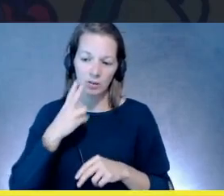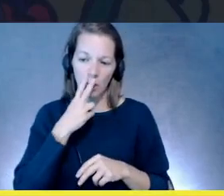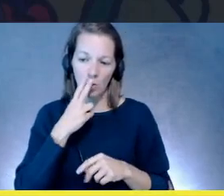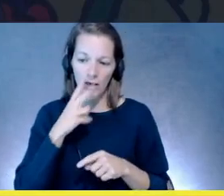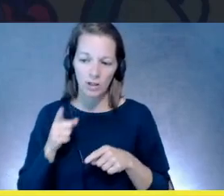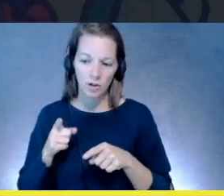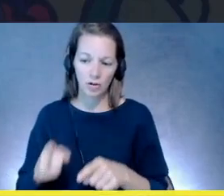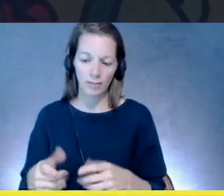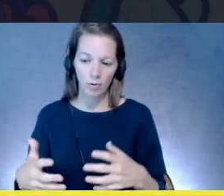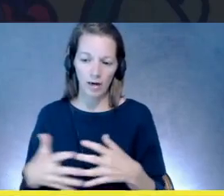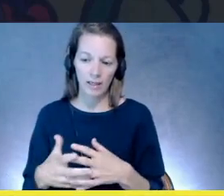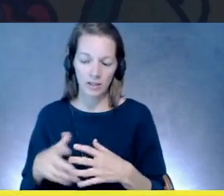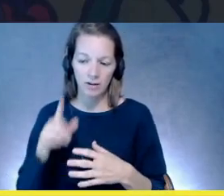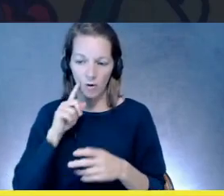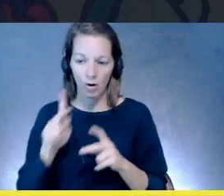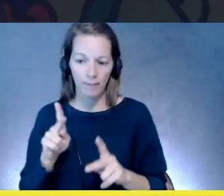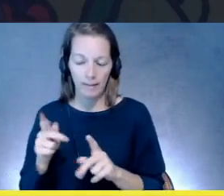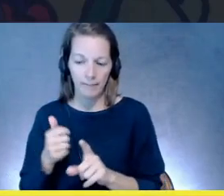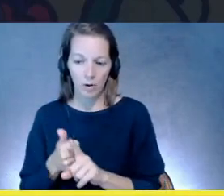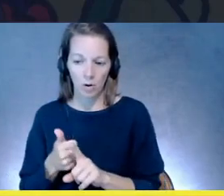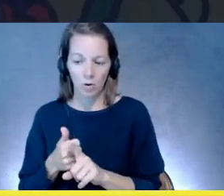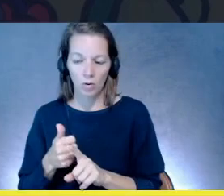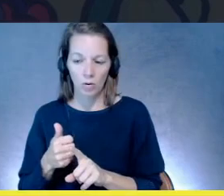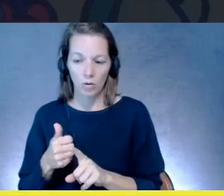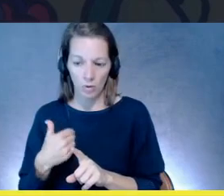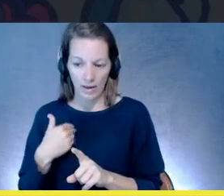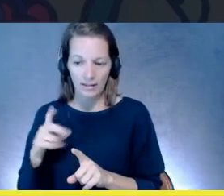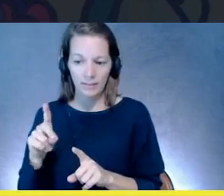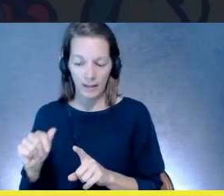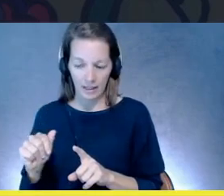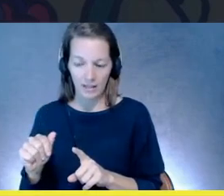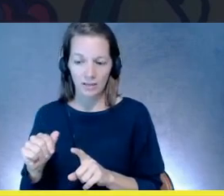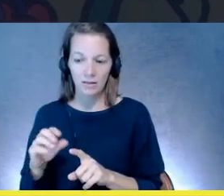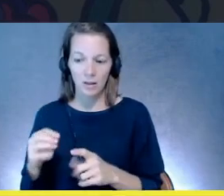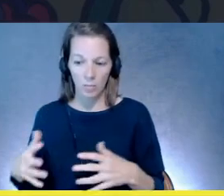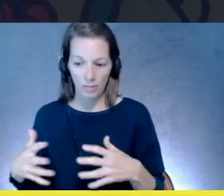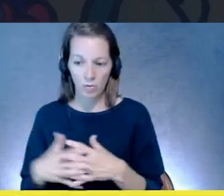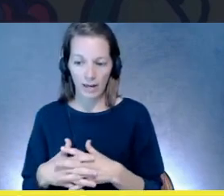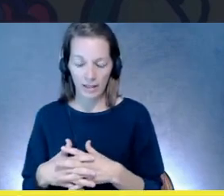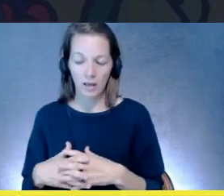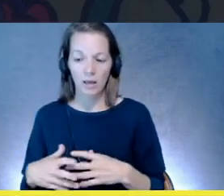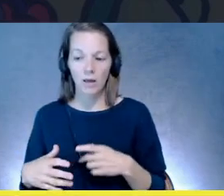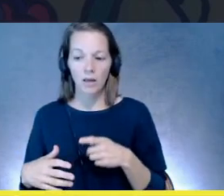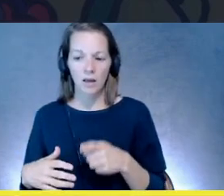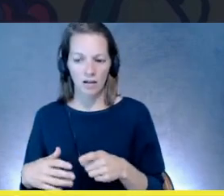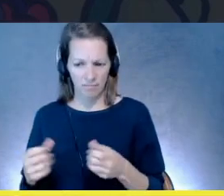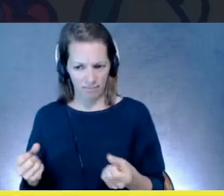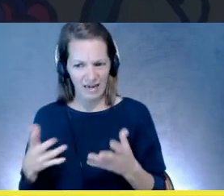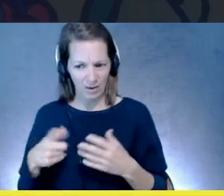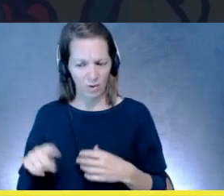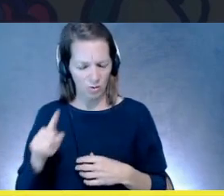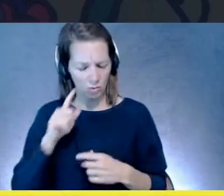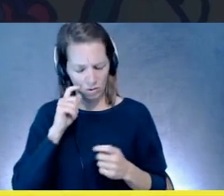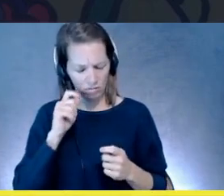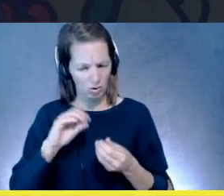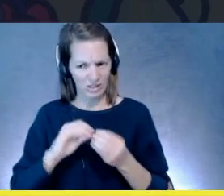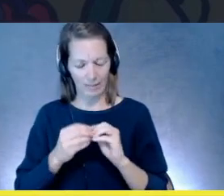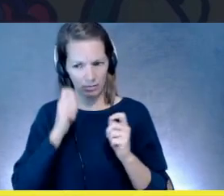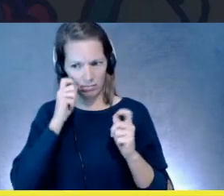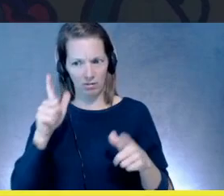amongst respondents who had disabilities and were pregnant, and it was a number that was pretty eye-opening for me,